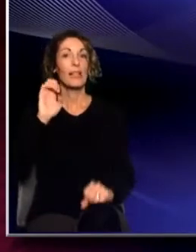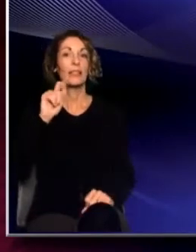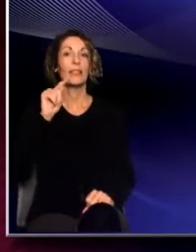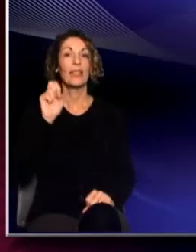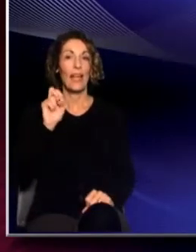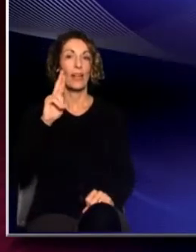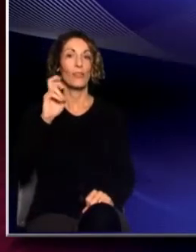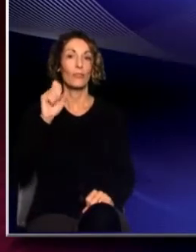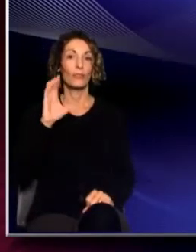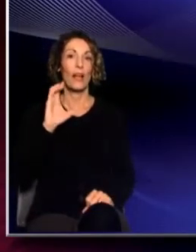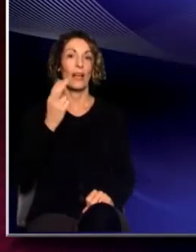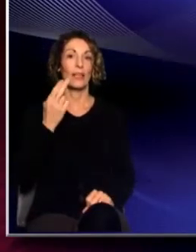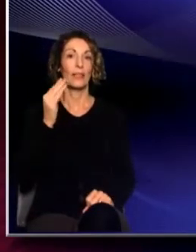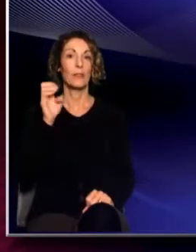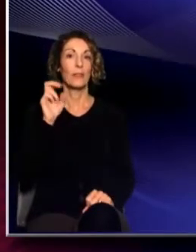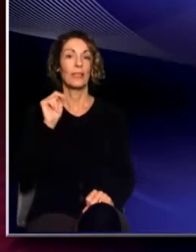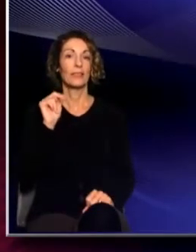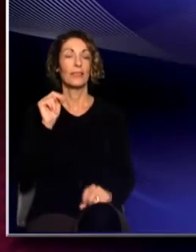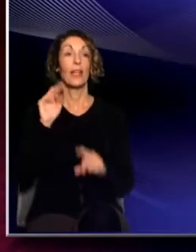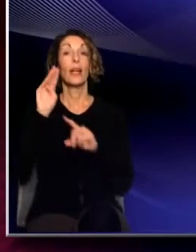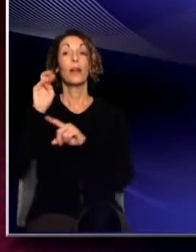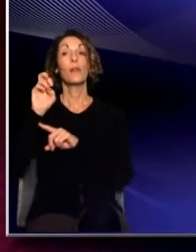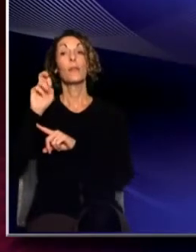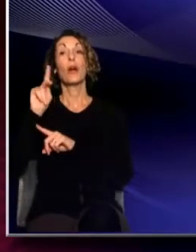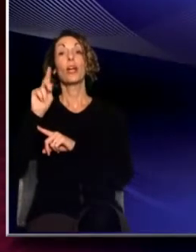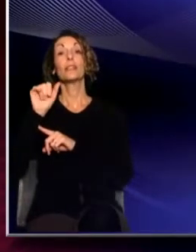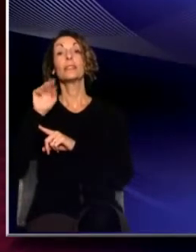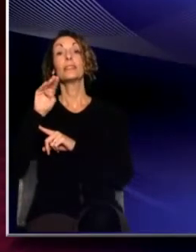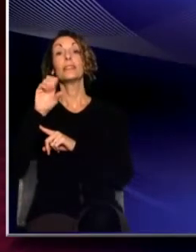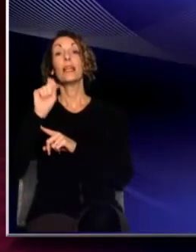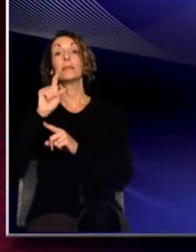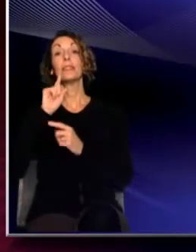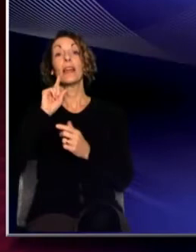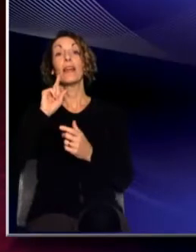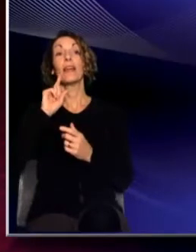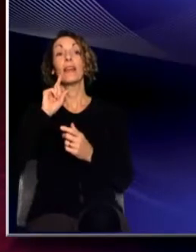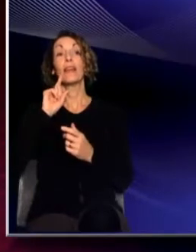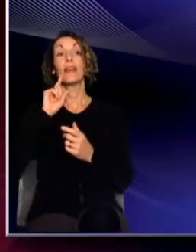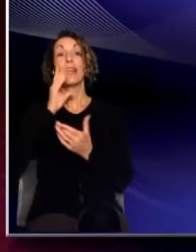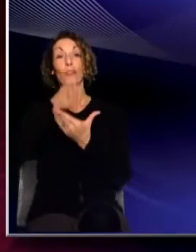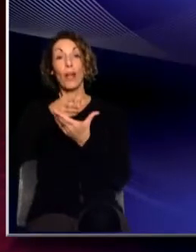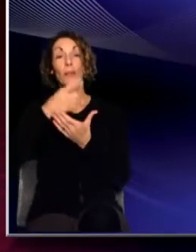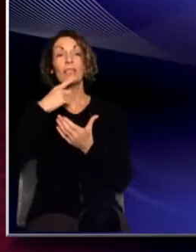very grateful. You're going to have to put your, get closer to the microphone. You're intermittent.